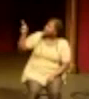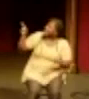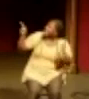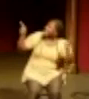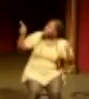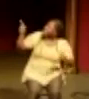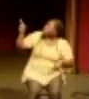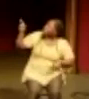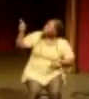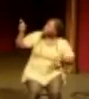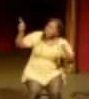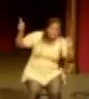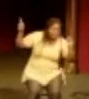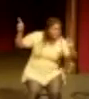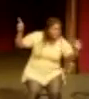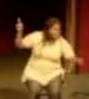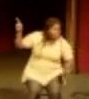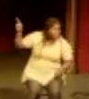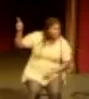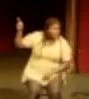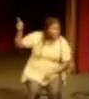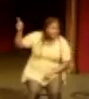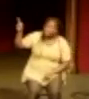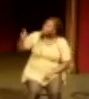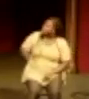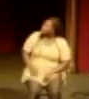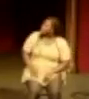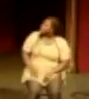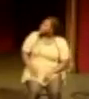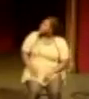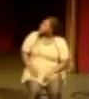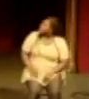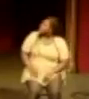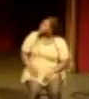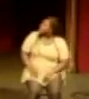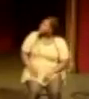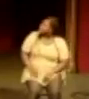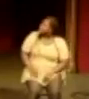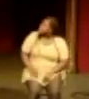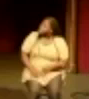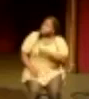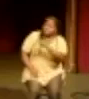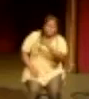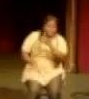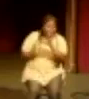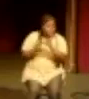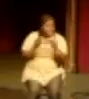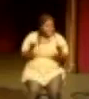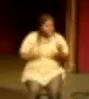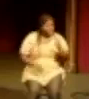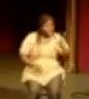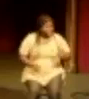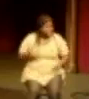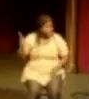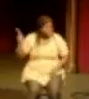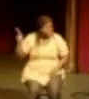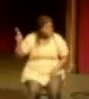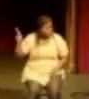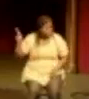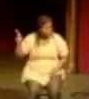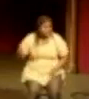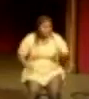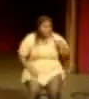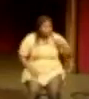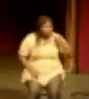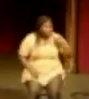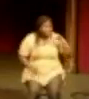from Tulare, and here's one of the sessions we had here in Visalia. These were voluntary